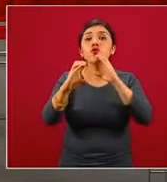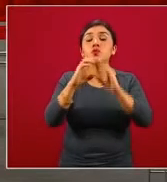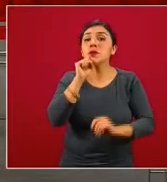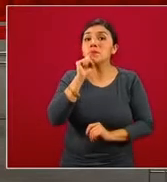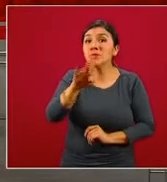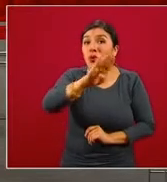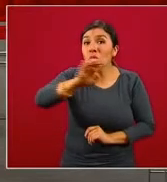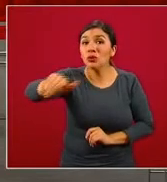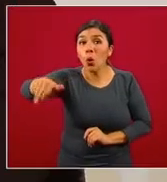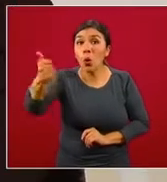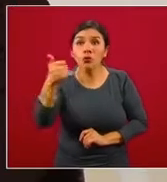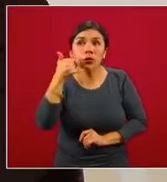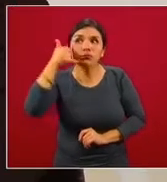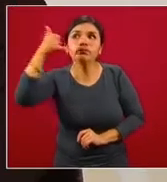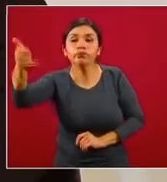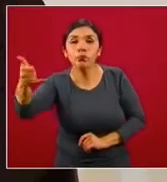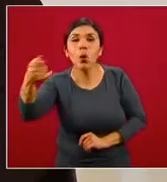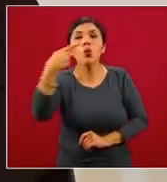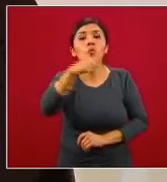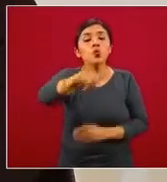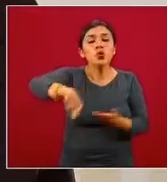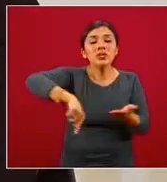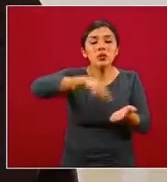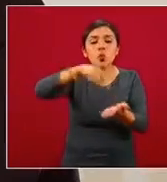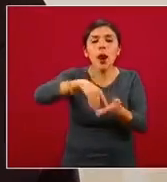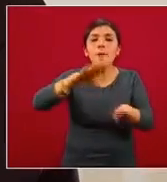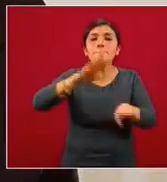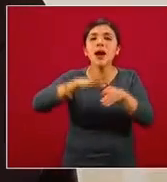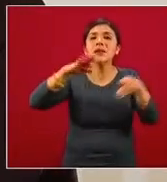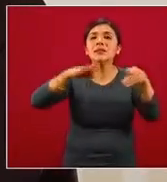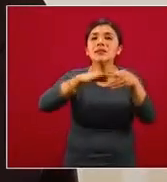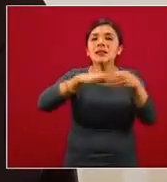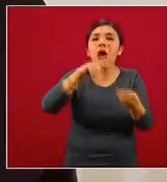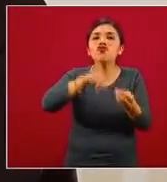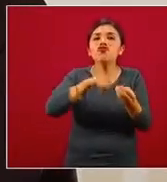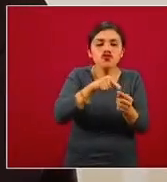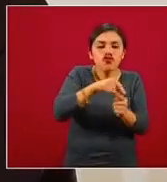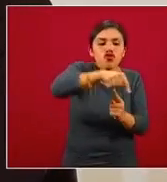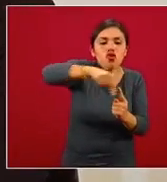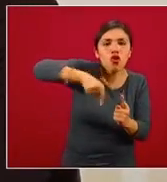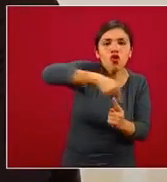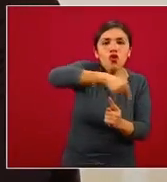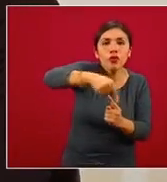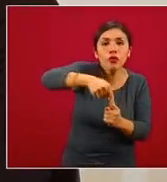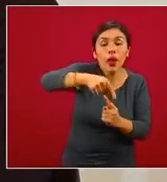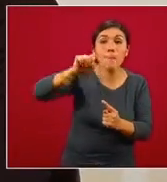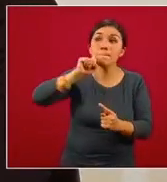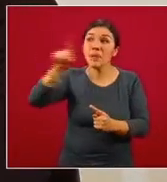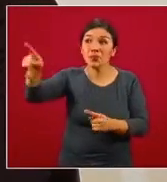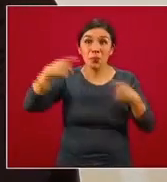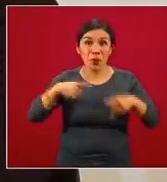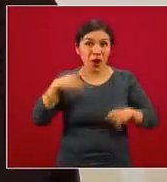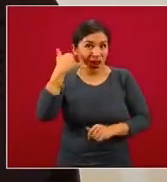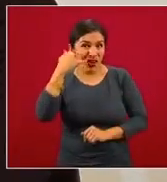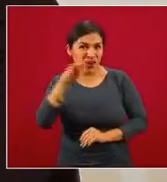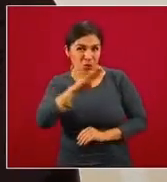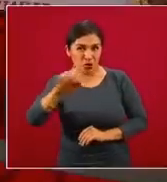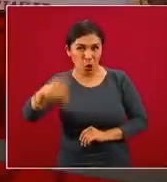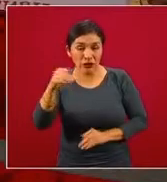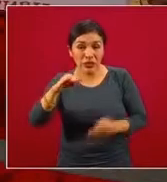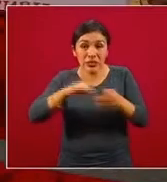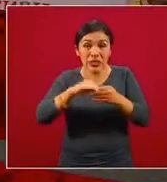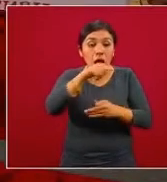remember 911 because a tu centro más cercano. it doesn't Y matter where esa you're calling from, del centro from 911